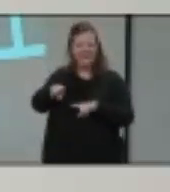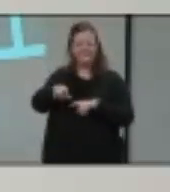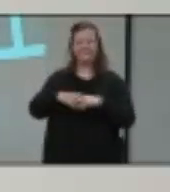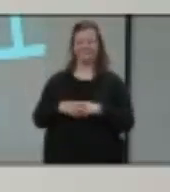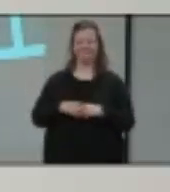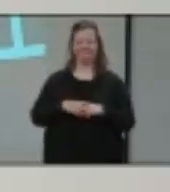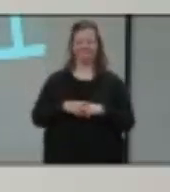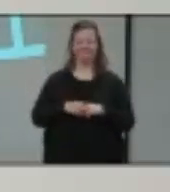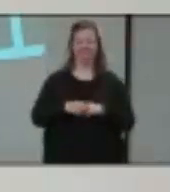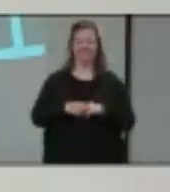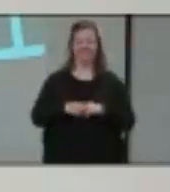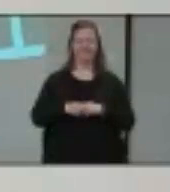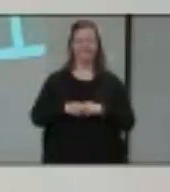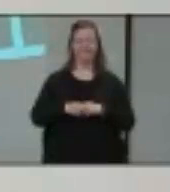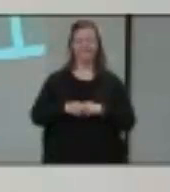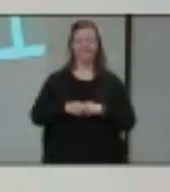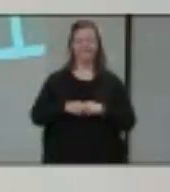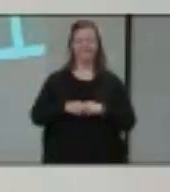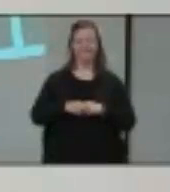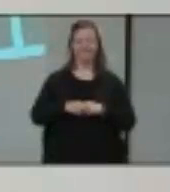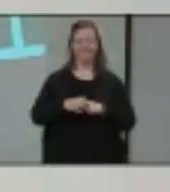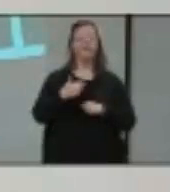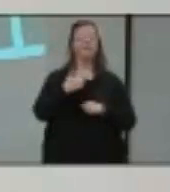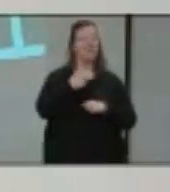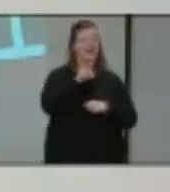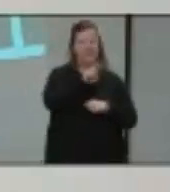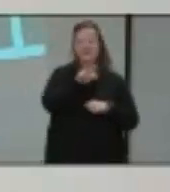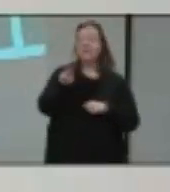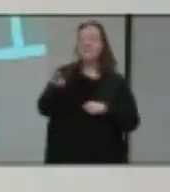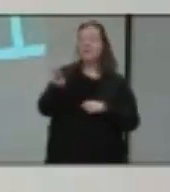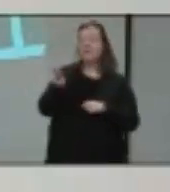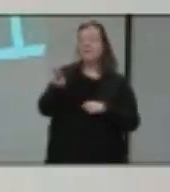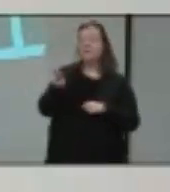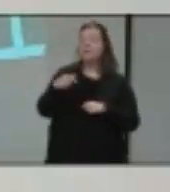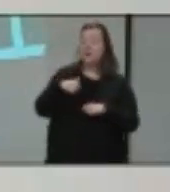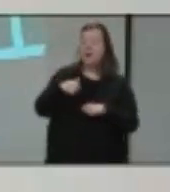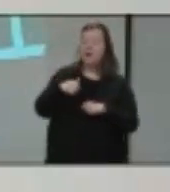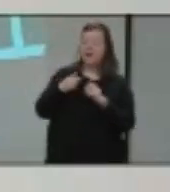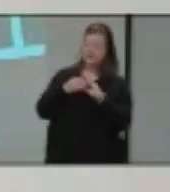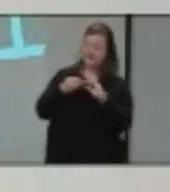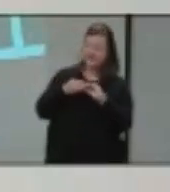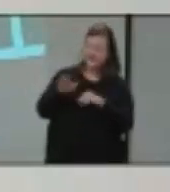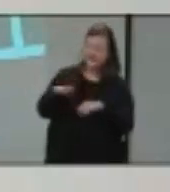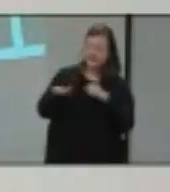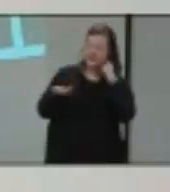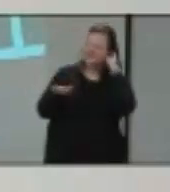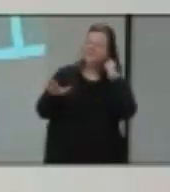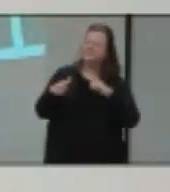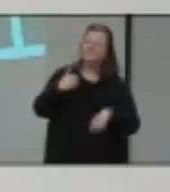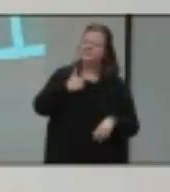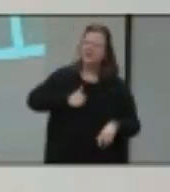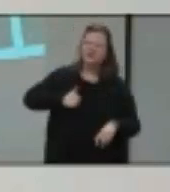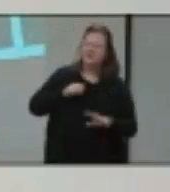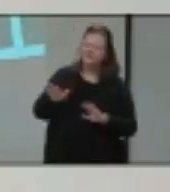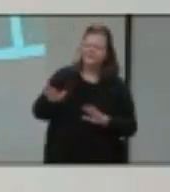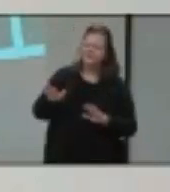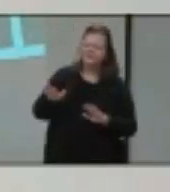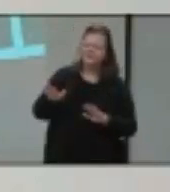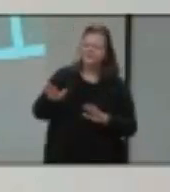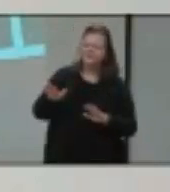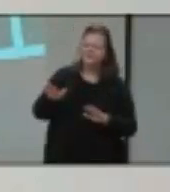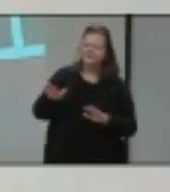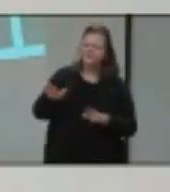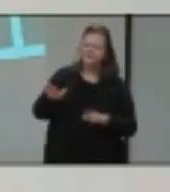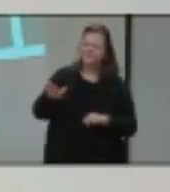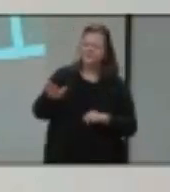exhale. As I turned back around and faced him, I asked, I'm sorry, sir. Why is